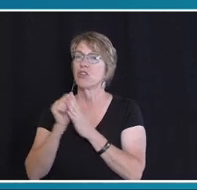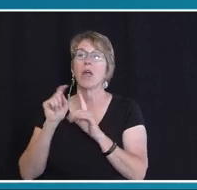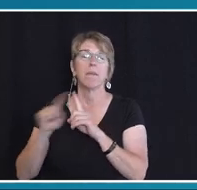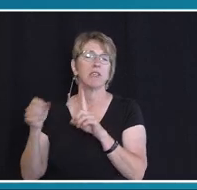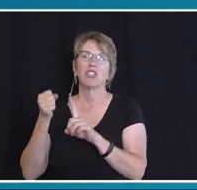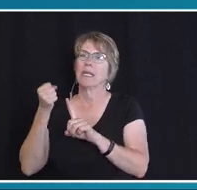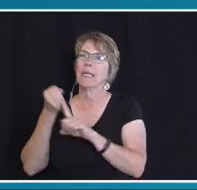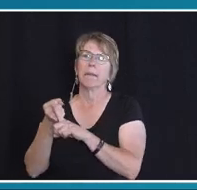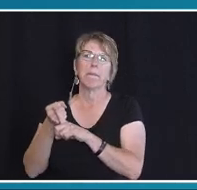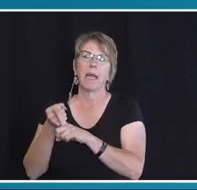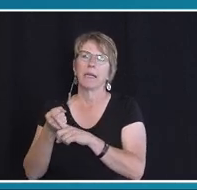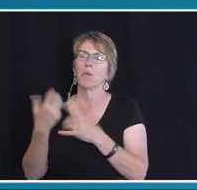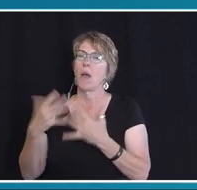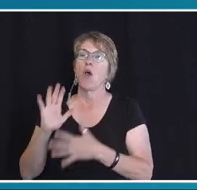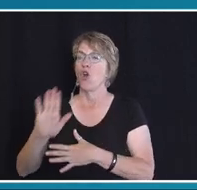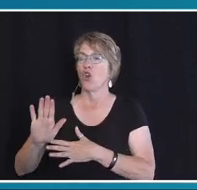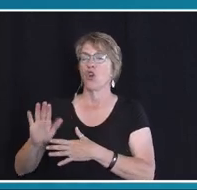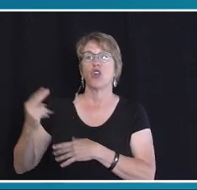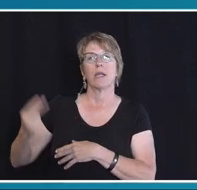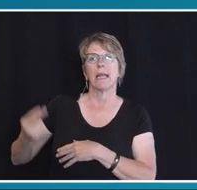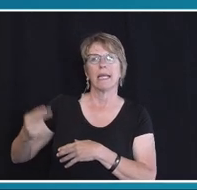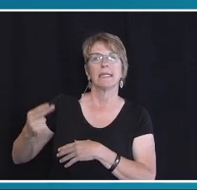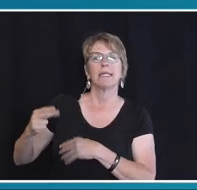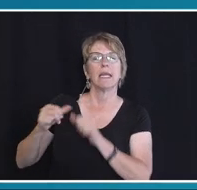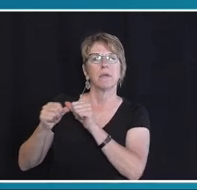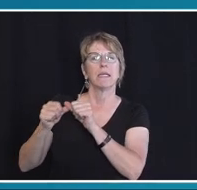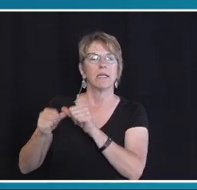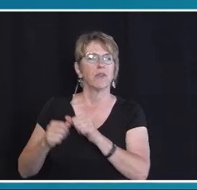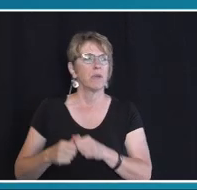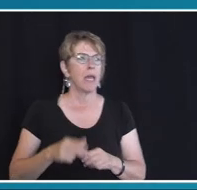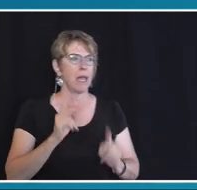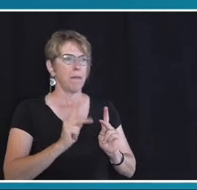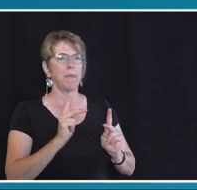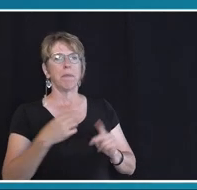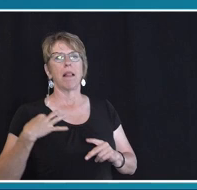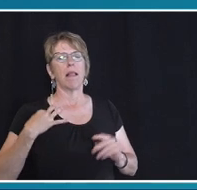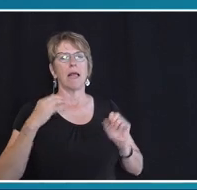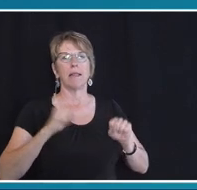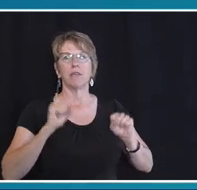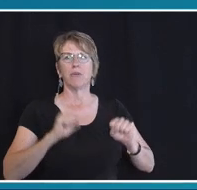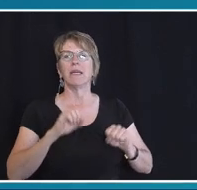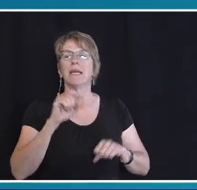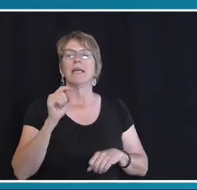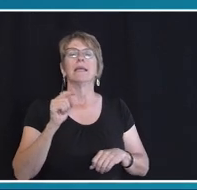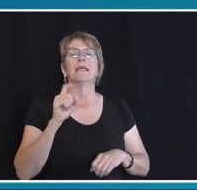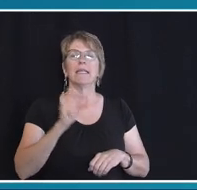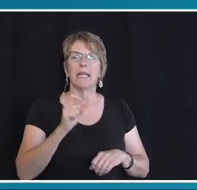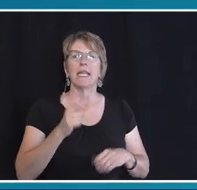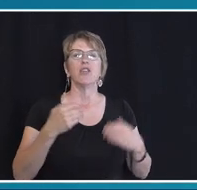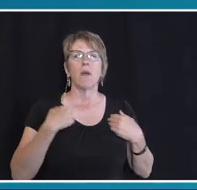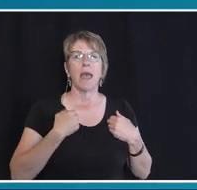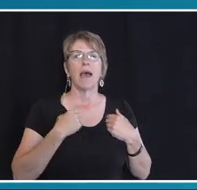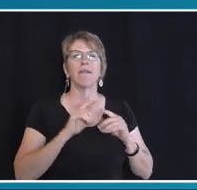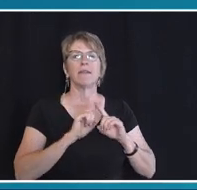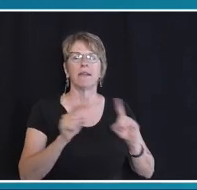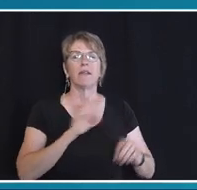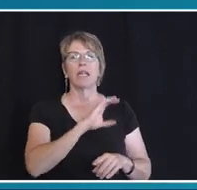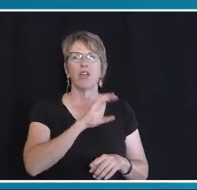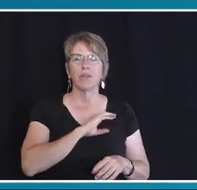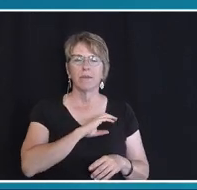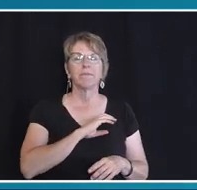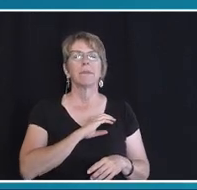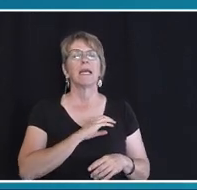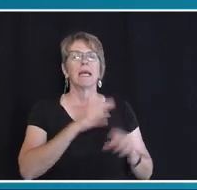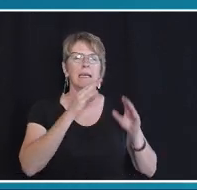The award continues her legacy. Those eligible for the award must share Susan's qualities of dedication,